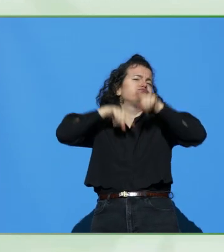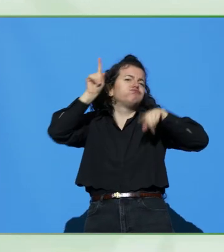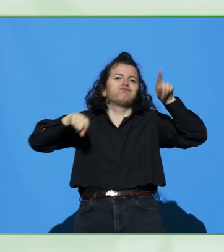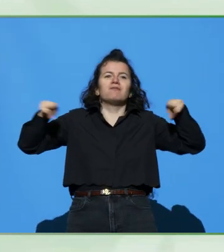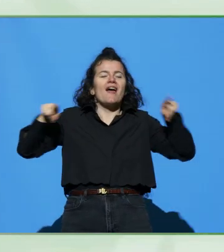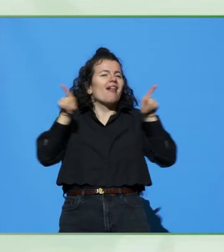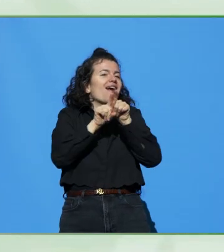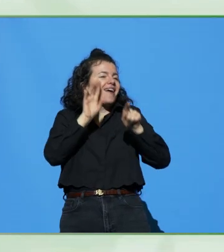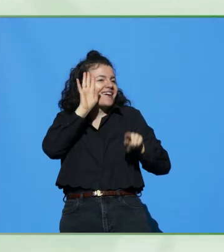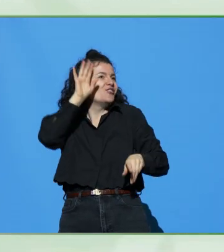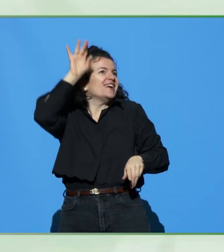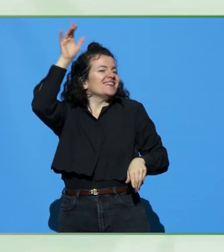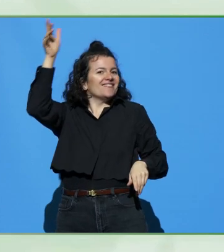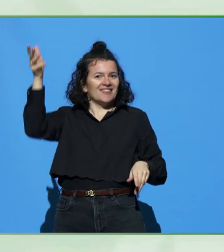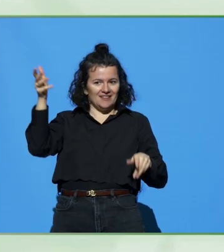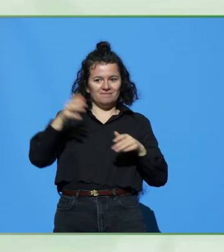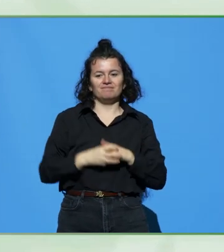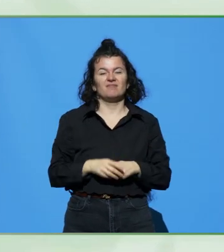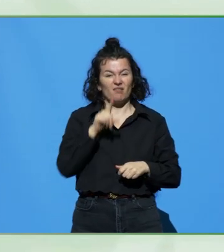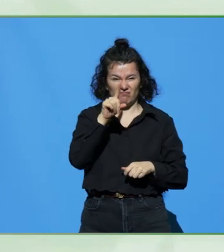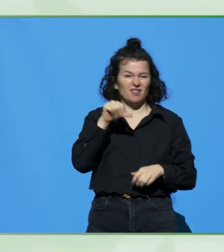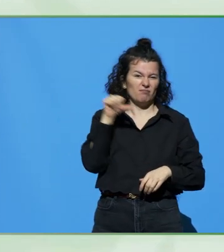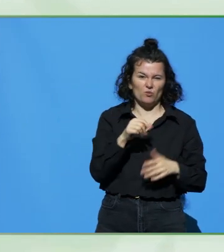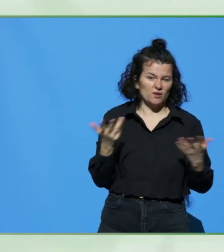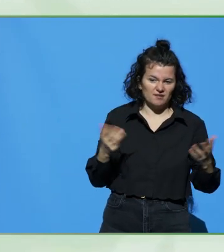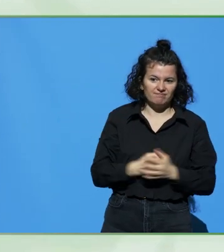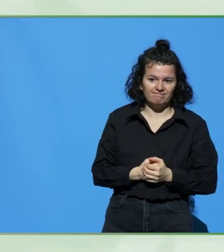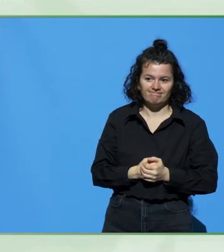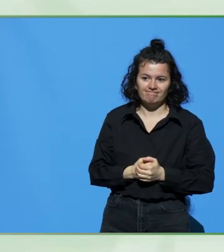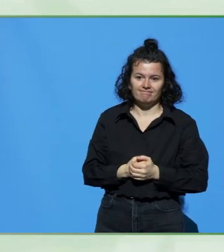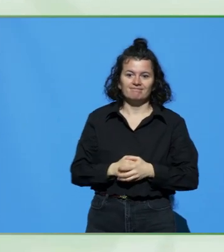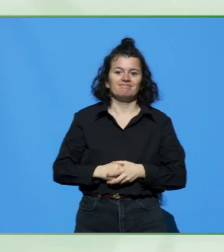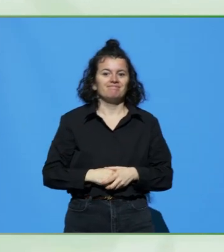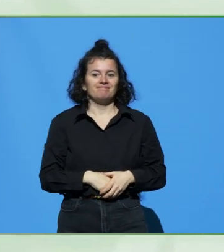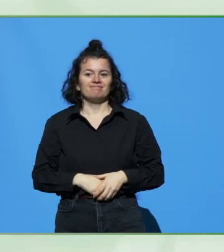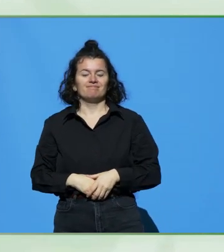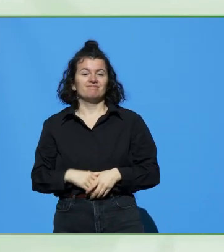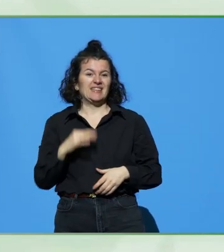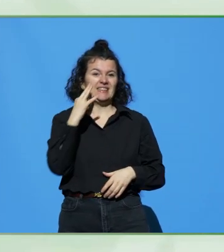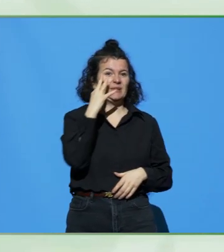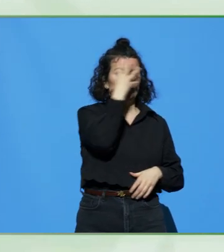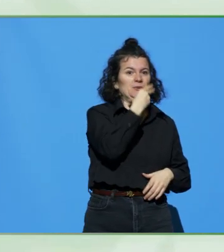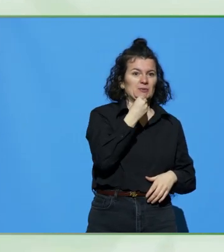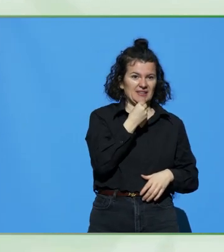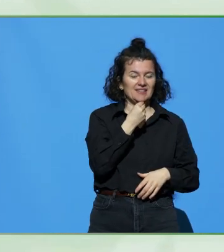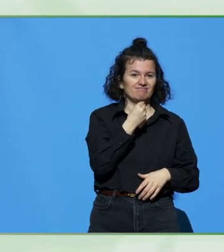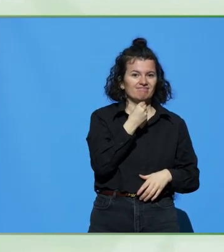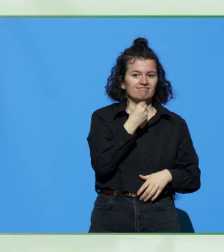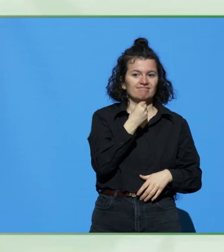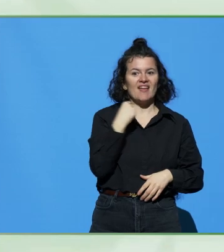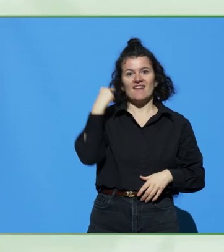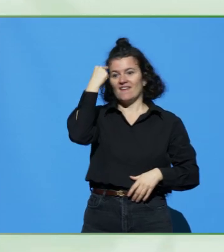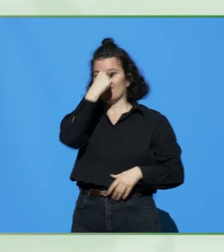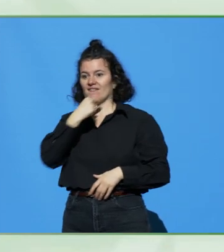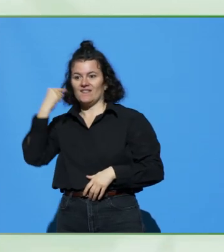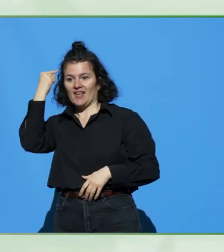creativity. But here's the bad news, folks. Beauty and faces are no longer just cultural.